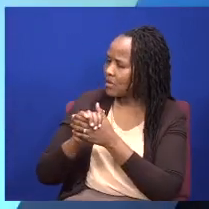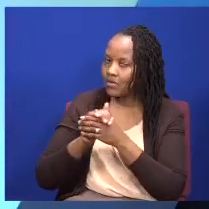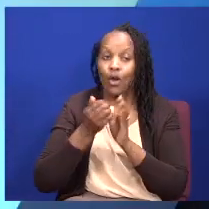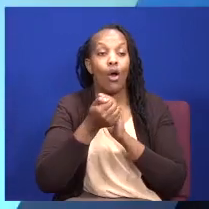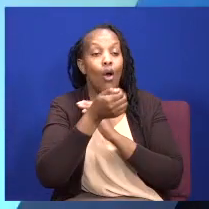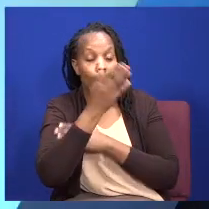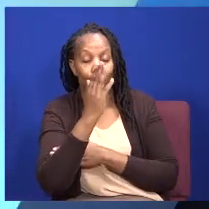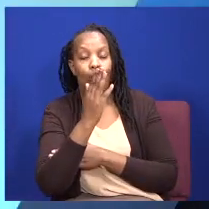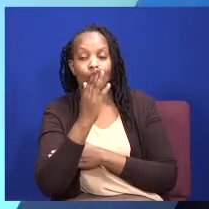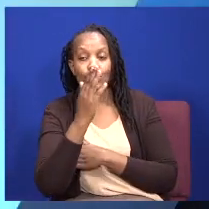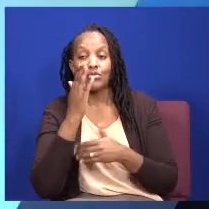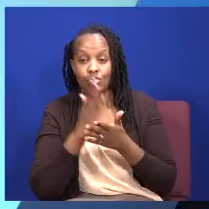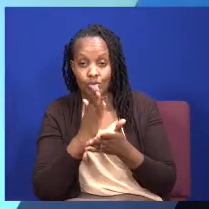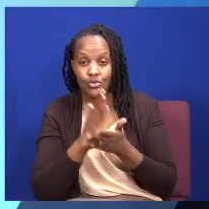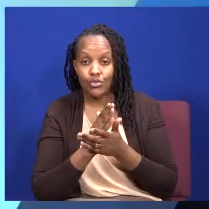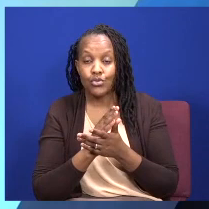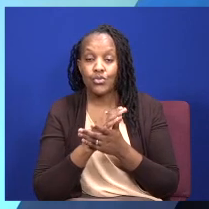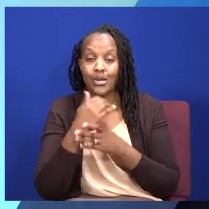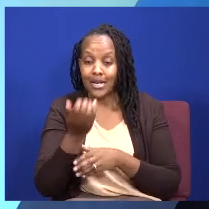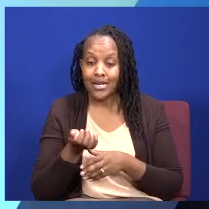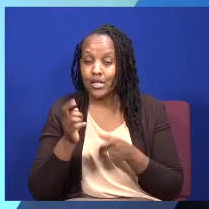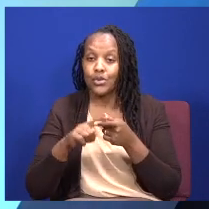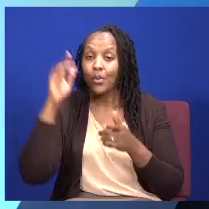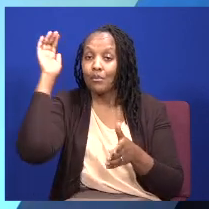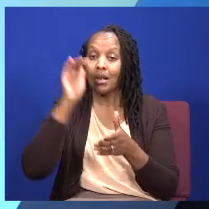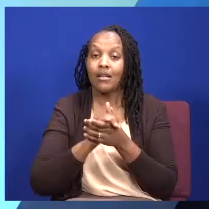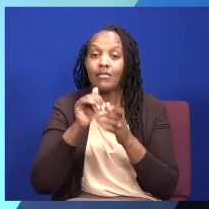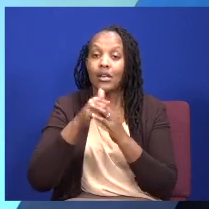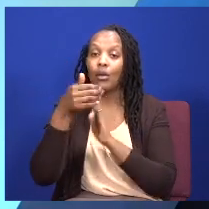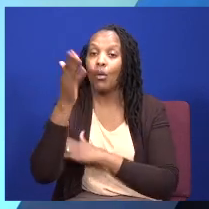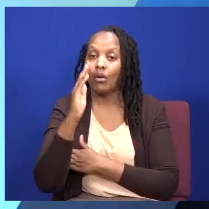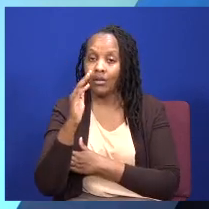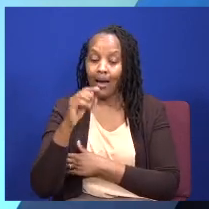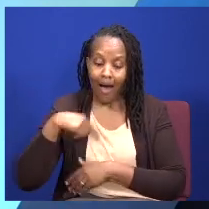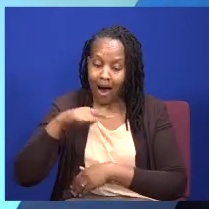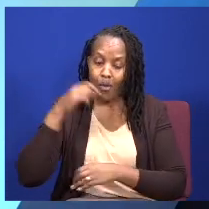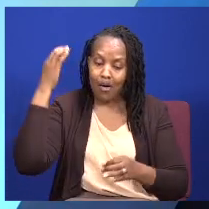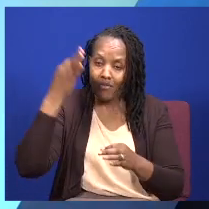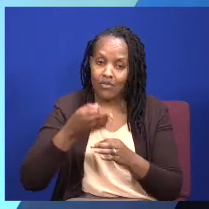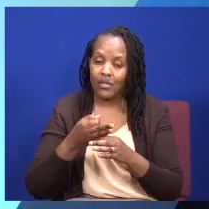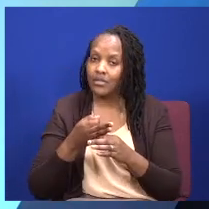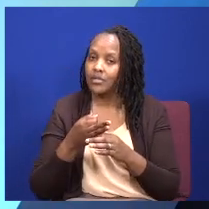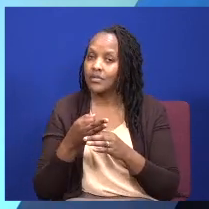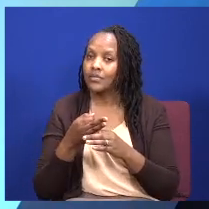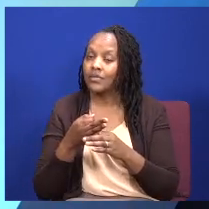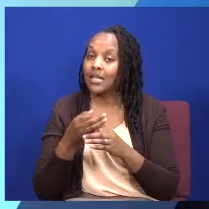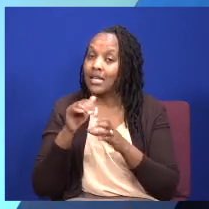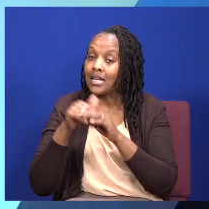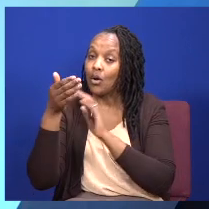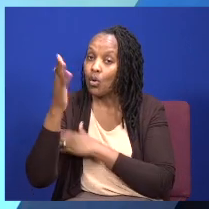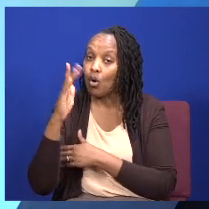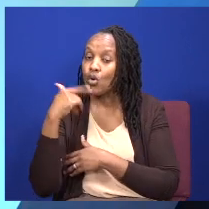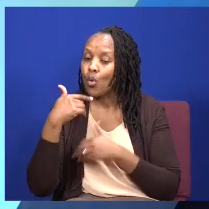God. God. We need to believe in God. So our faith needs to be based on God, who has power over the evil